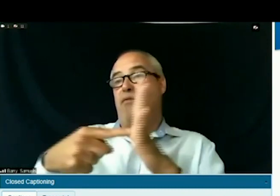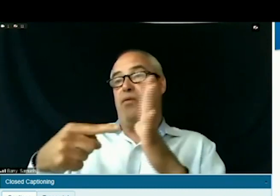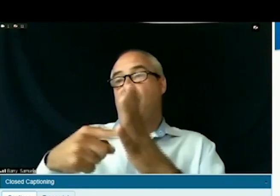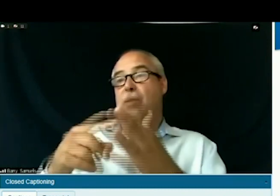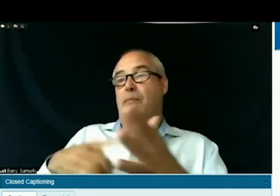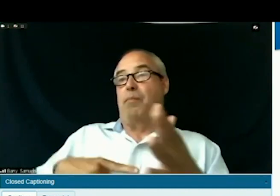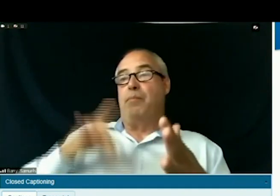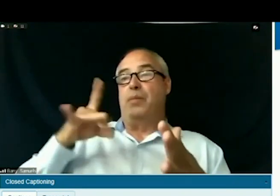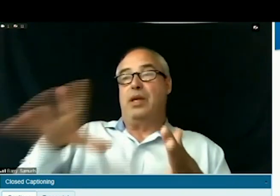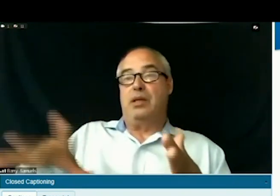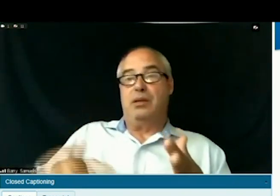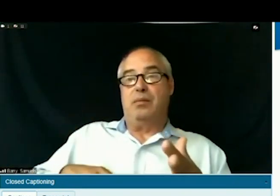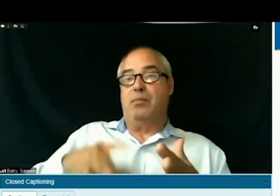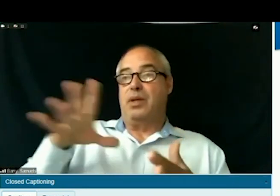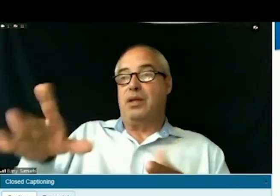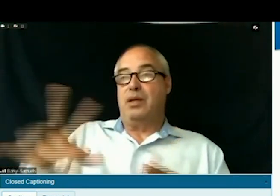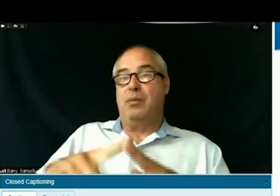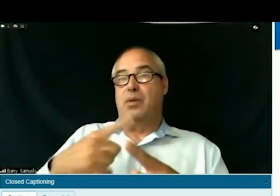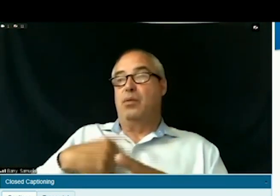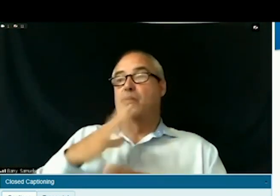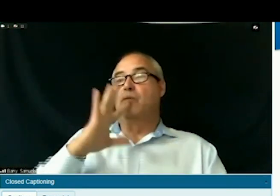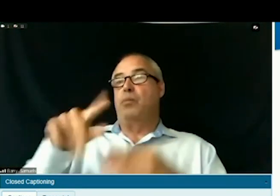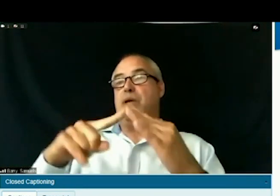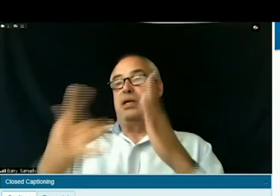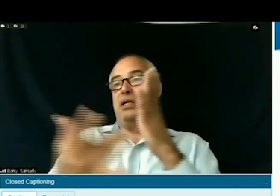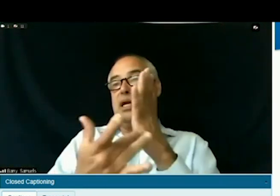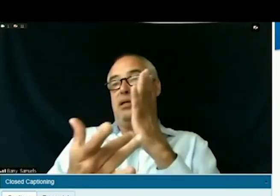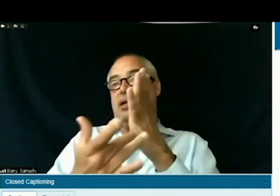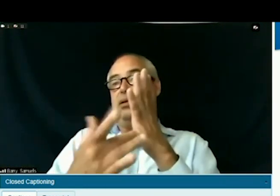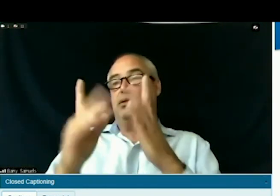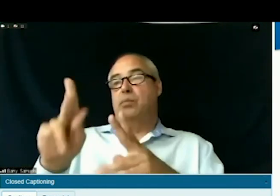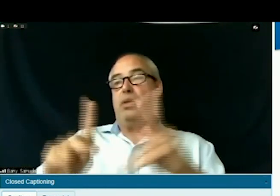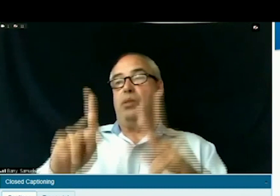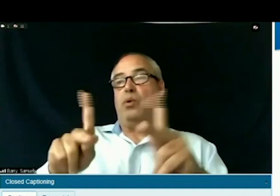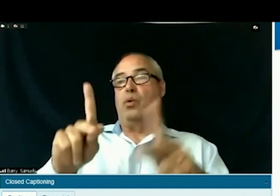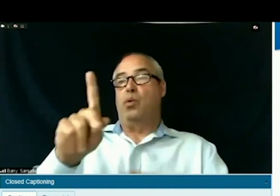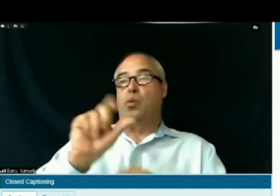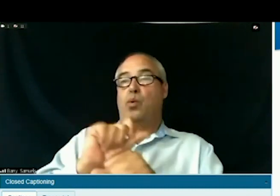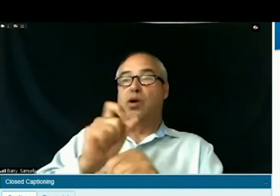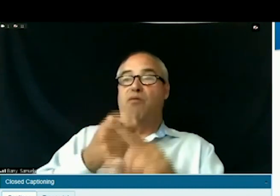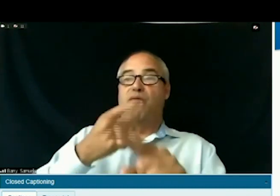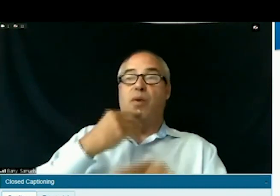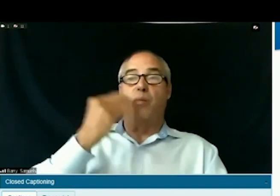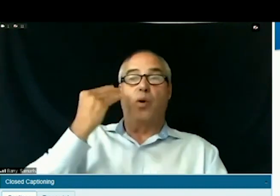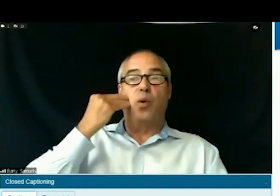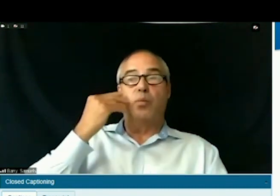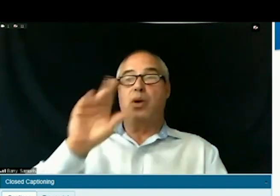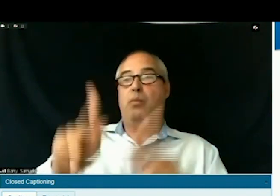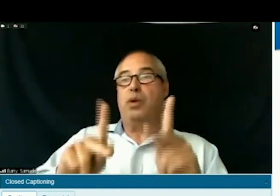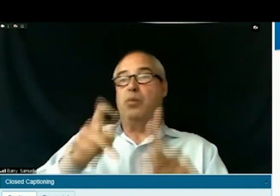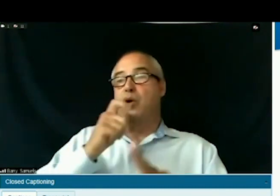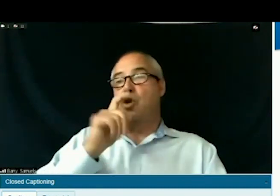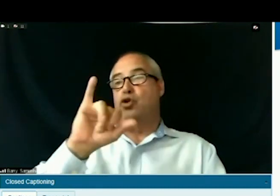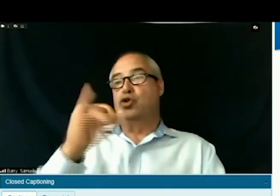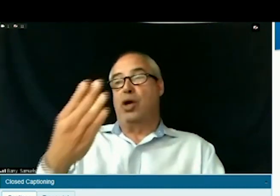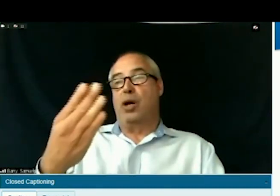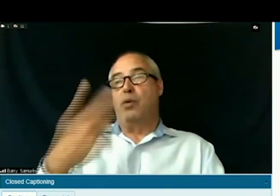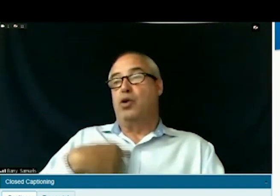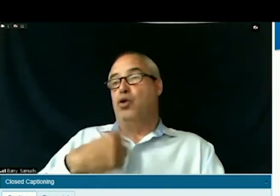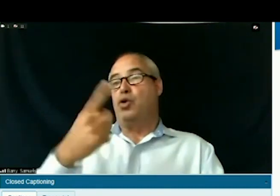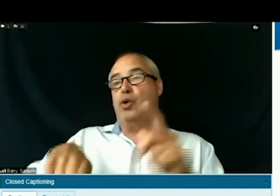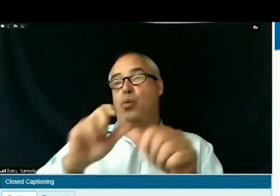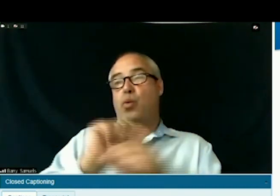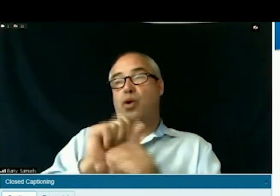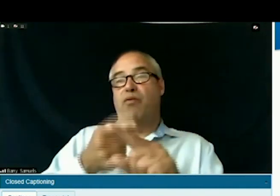talked about, technology and setting up for people who were working from home and people whose jobs didn't allow for them to work from home. People,